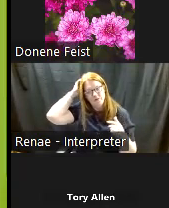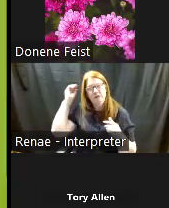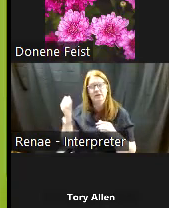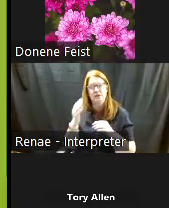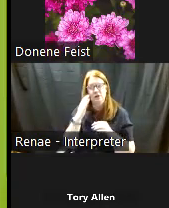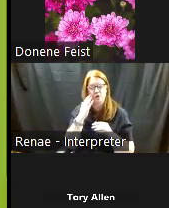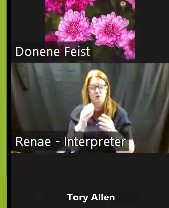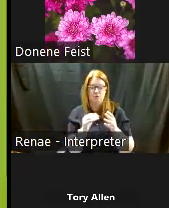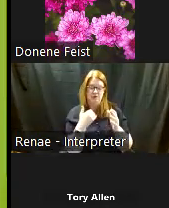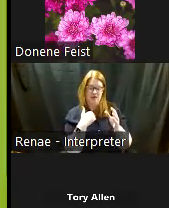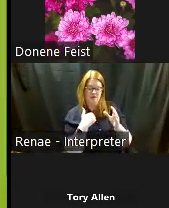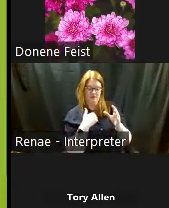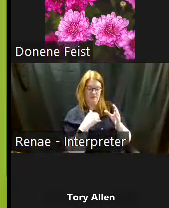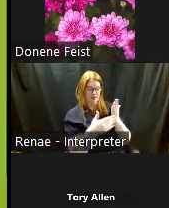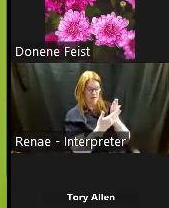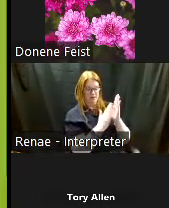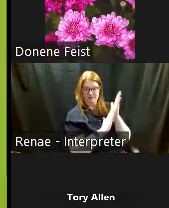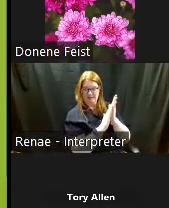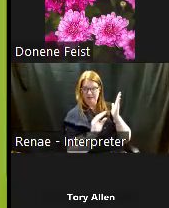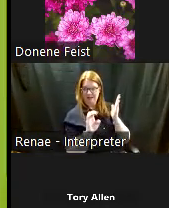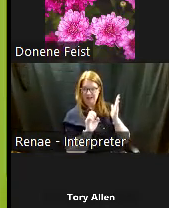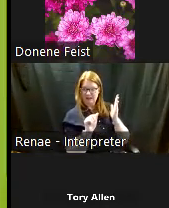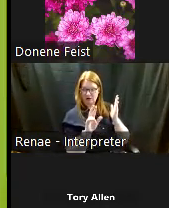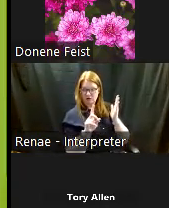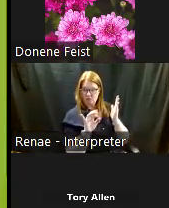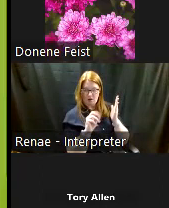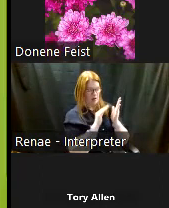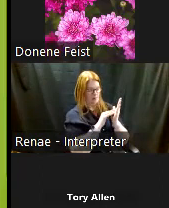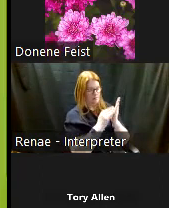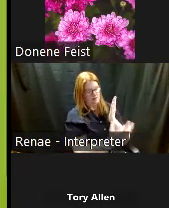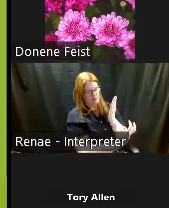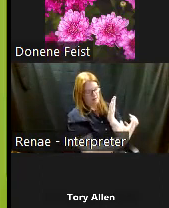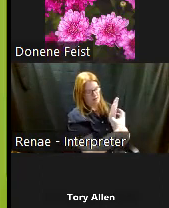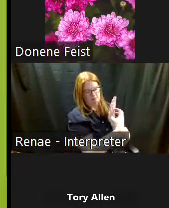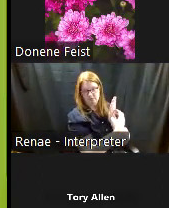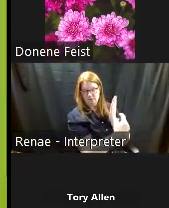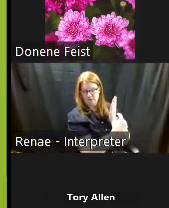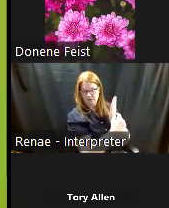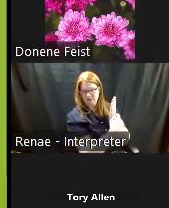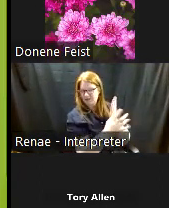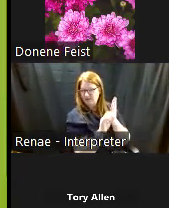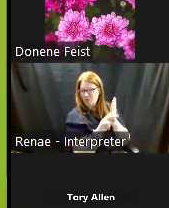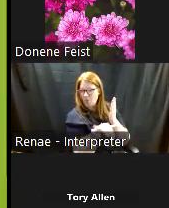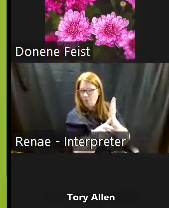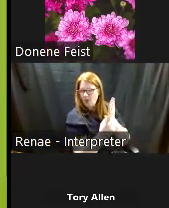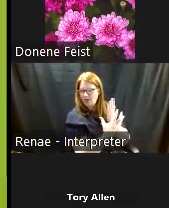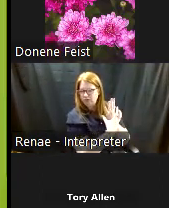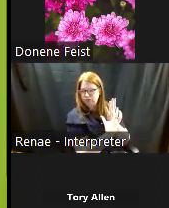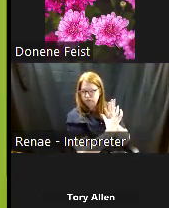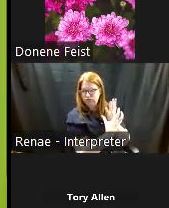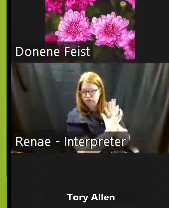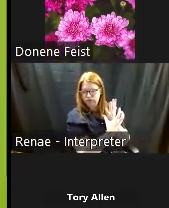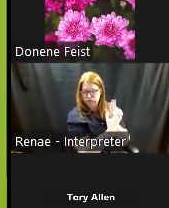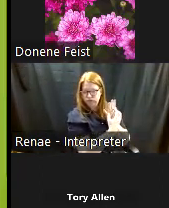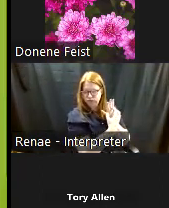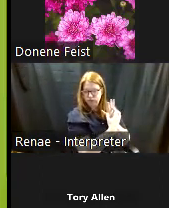fluid blocking sound. So if you think about like listening underwater, everything is just kind of muffled and delayed and echoey and